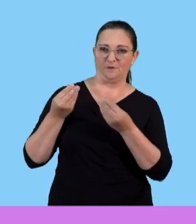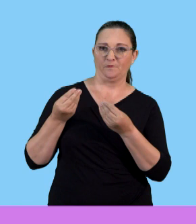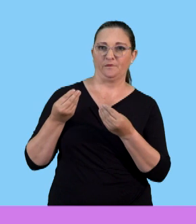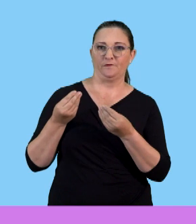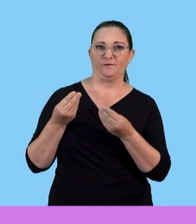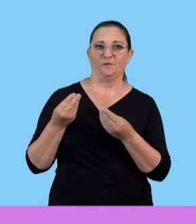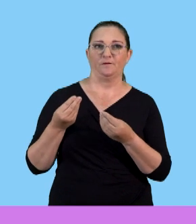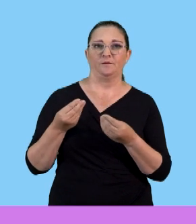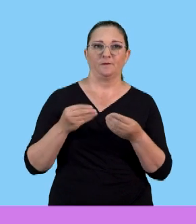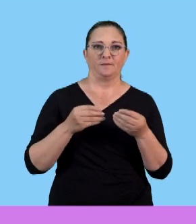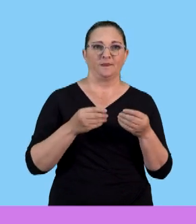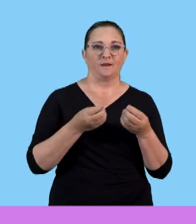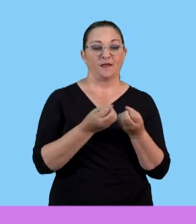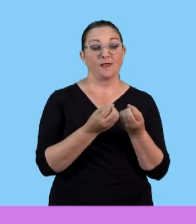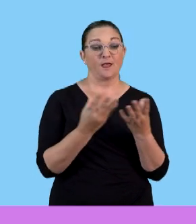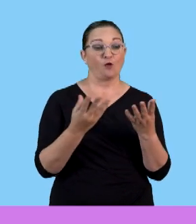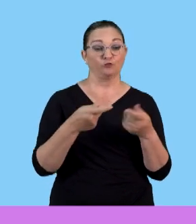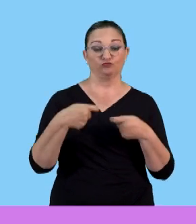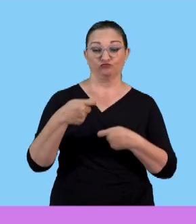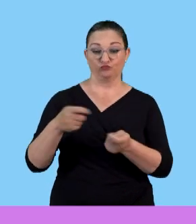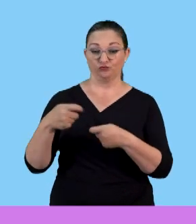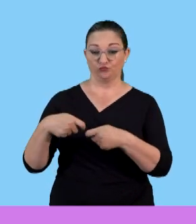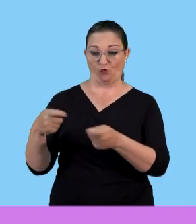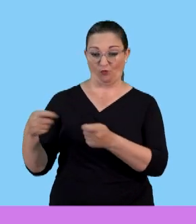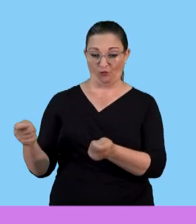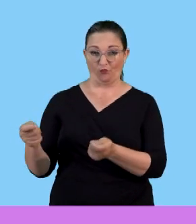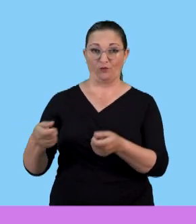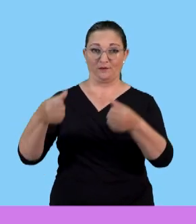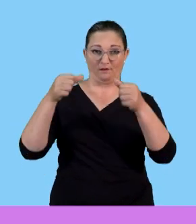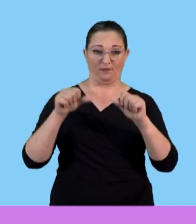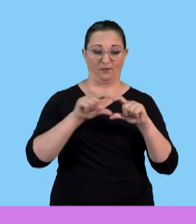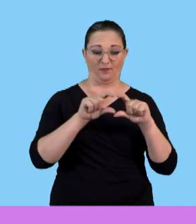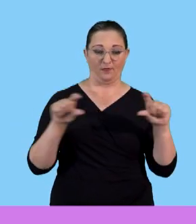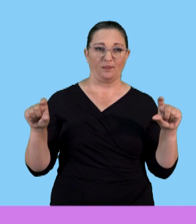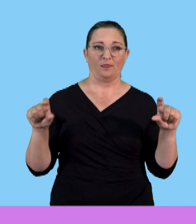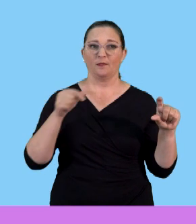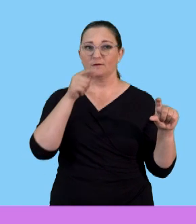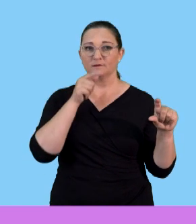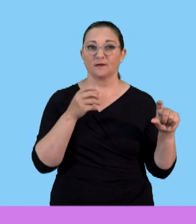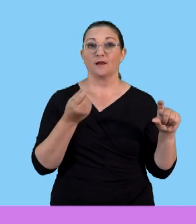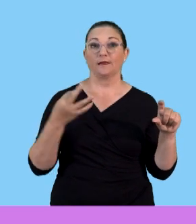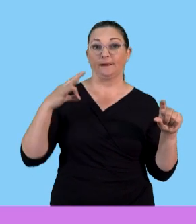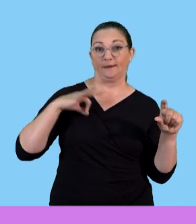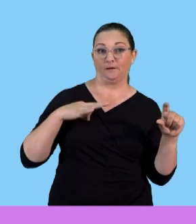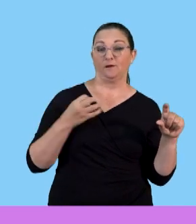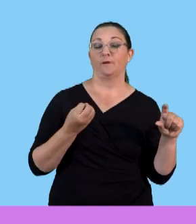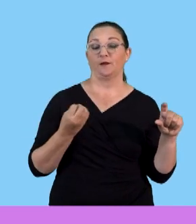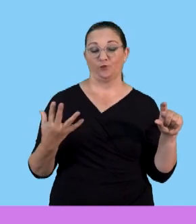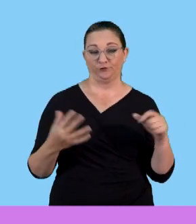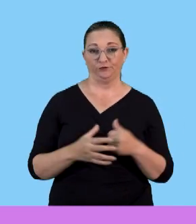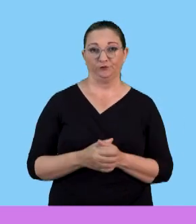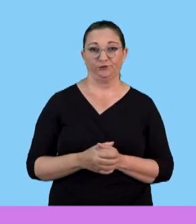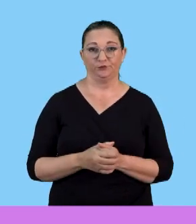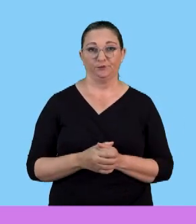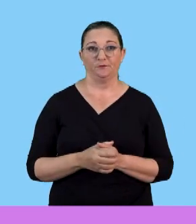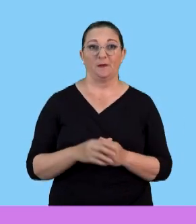So these are the number of sportswear that were sold, and these that are recorded below are the income